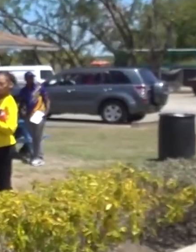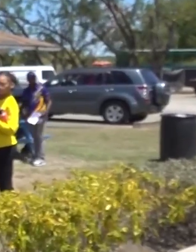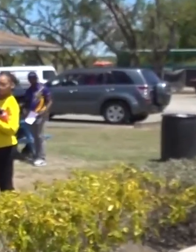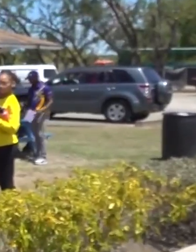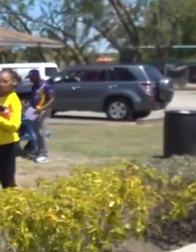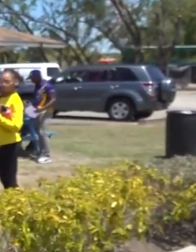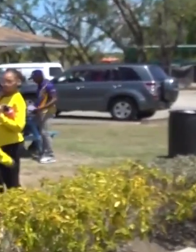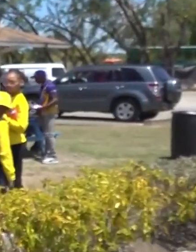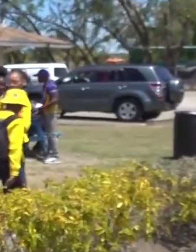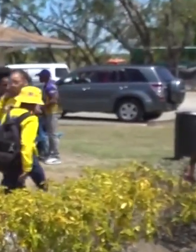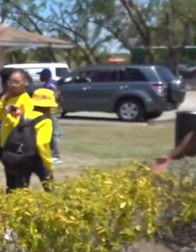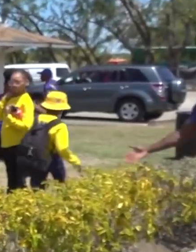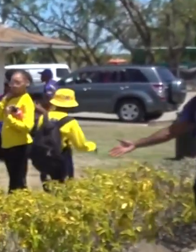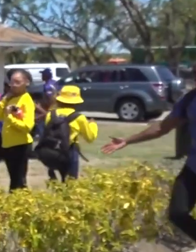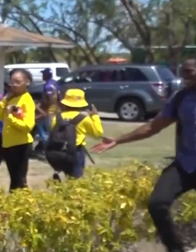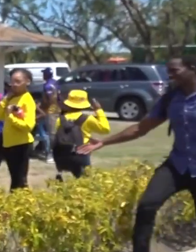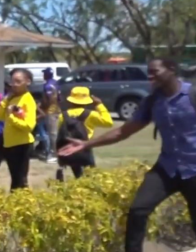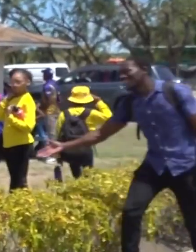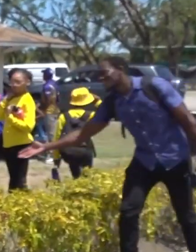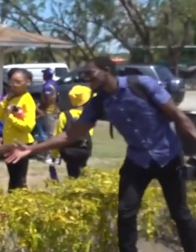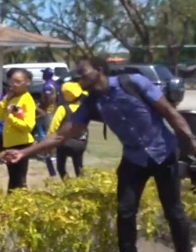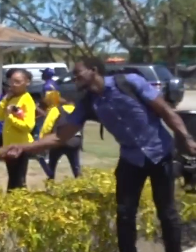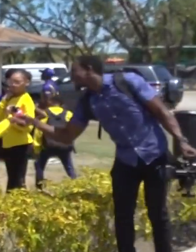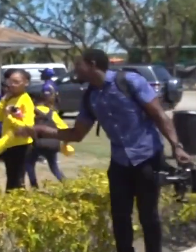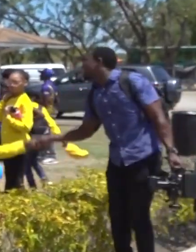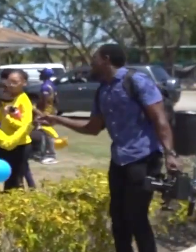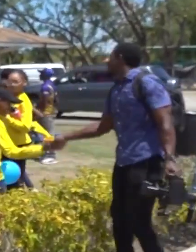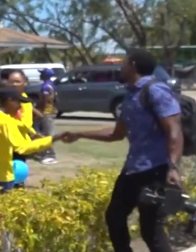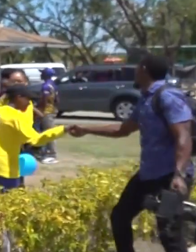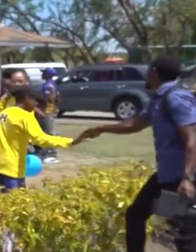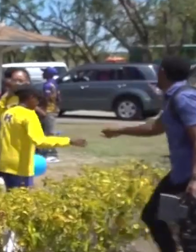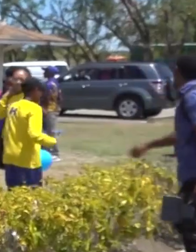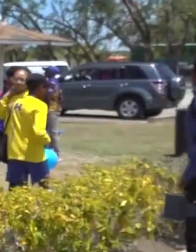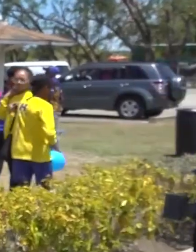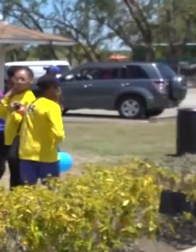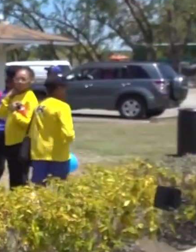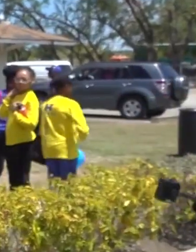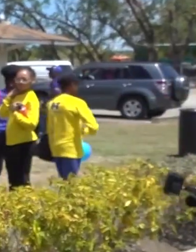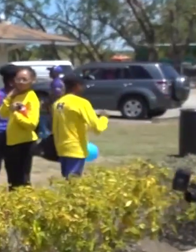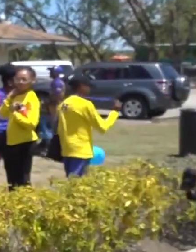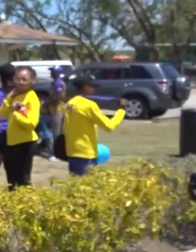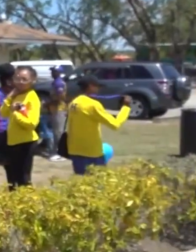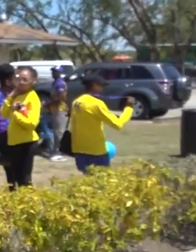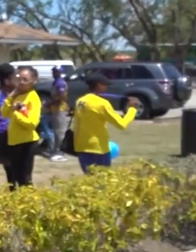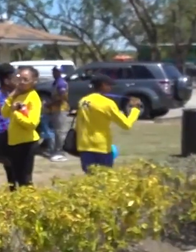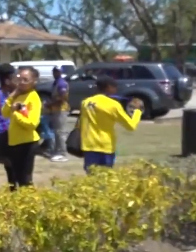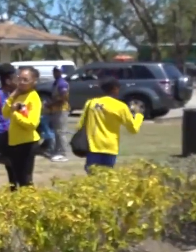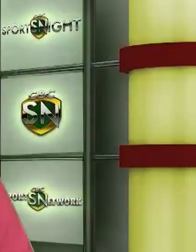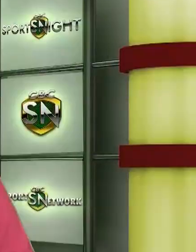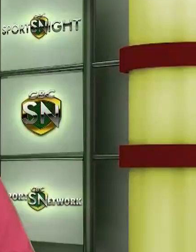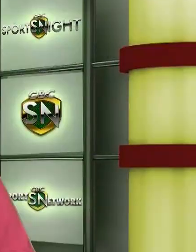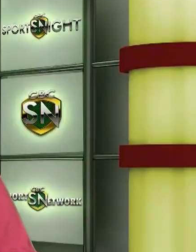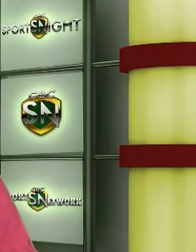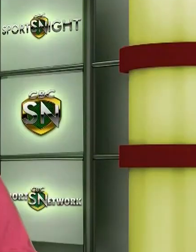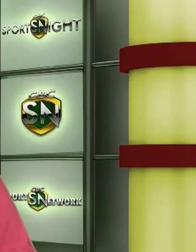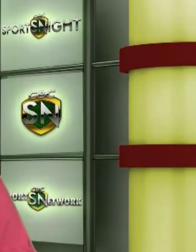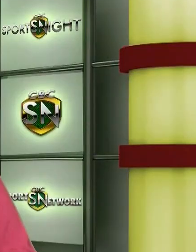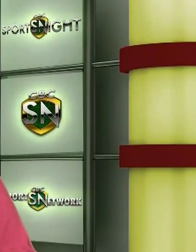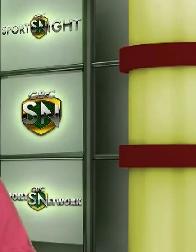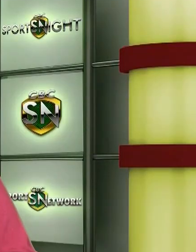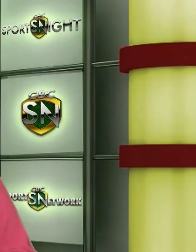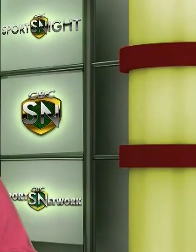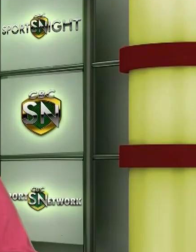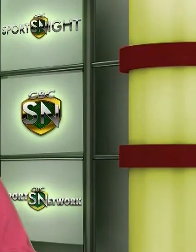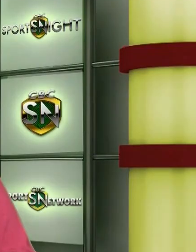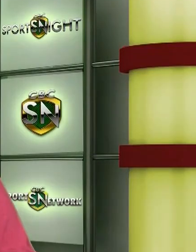come back here, we will have like a picnic, and that will be the celebrations for today. Jumper